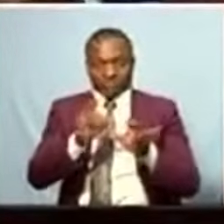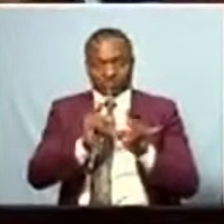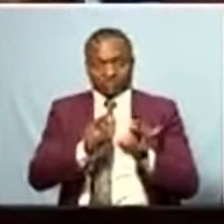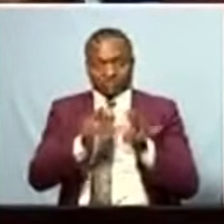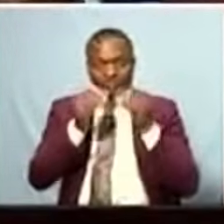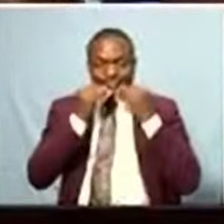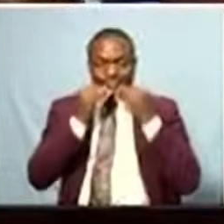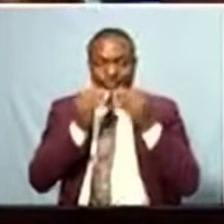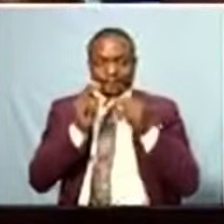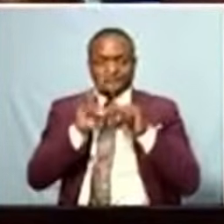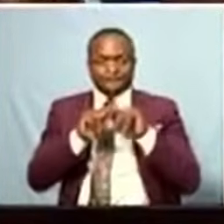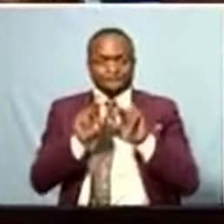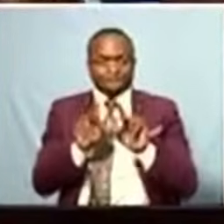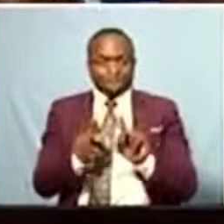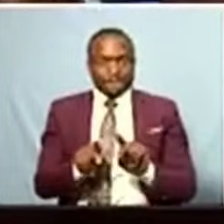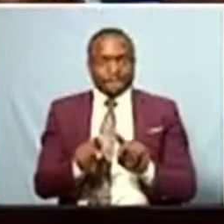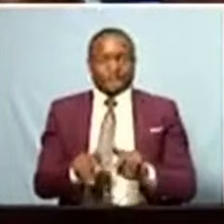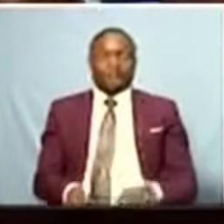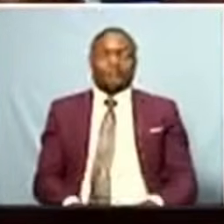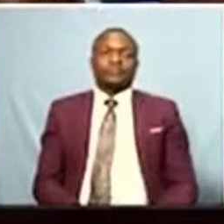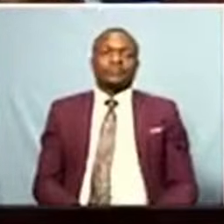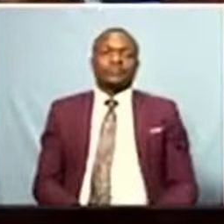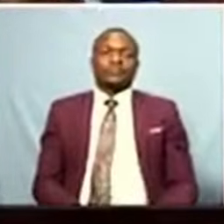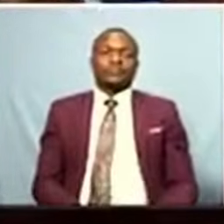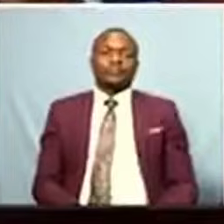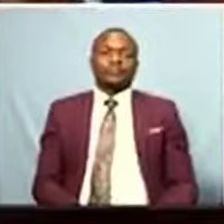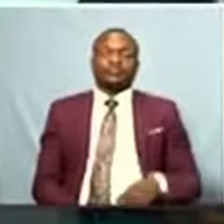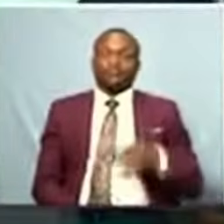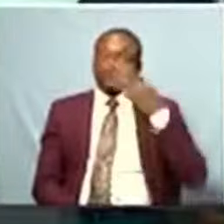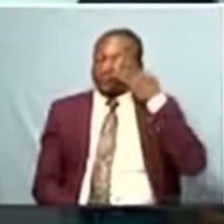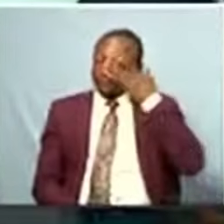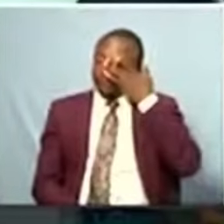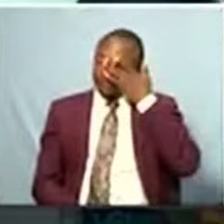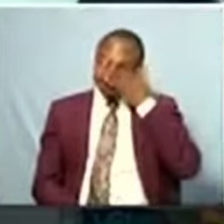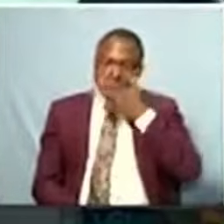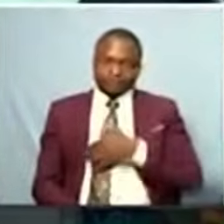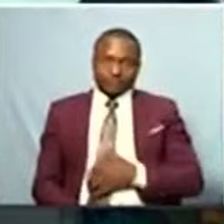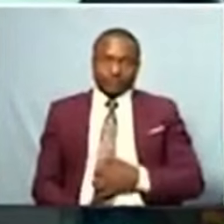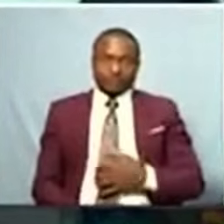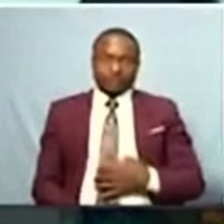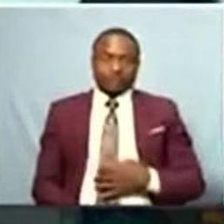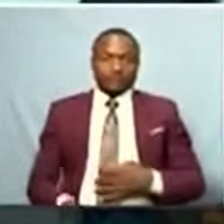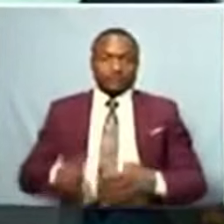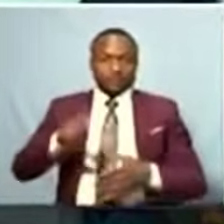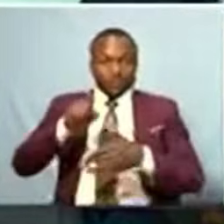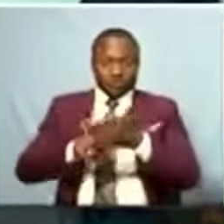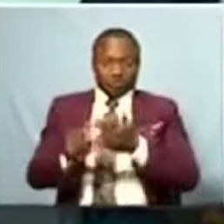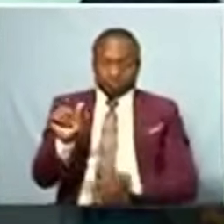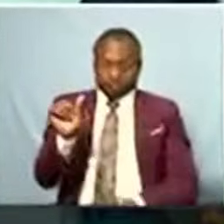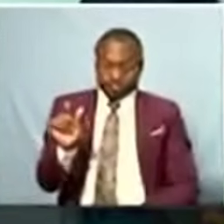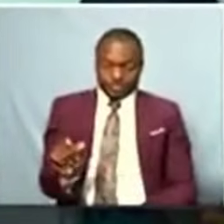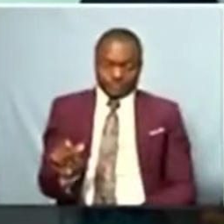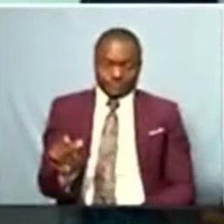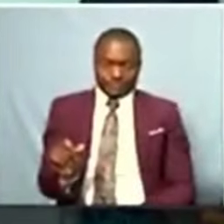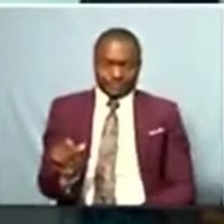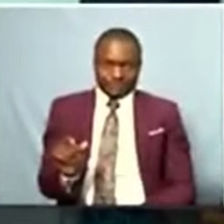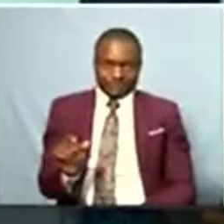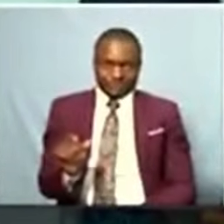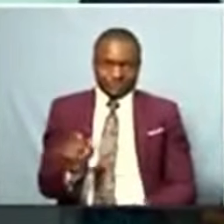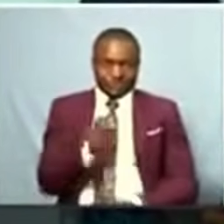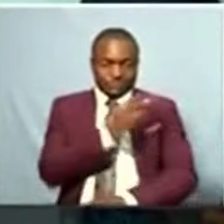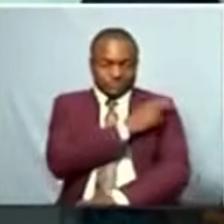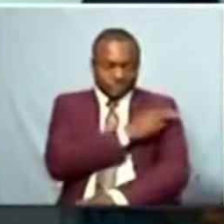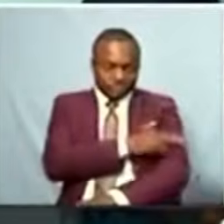Thank you very much, Chair. On the cost of each mini